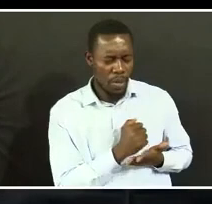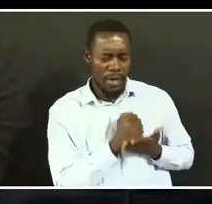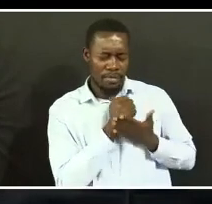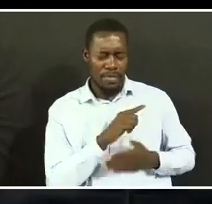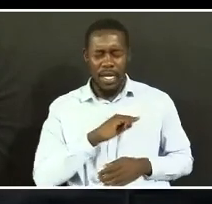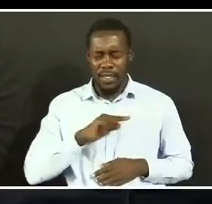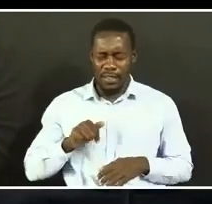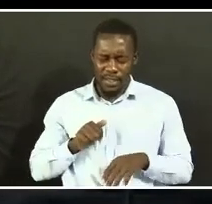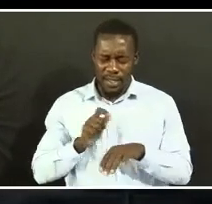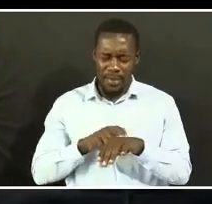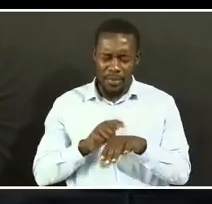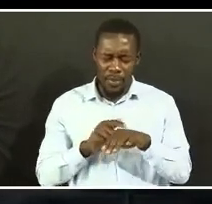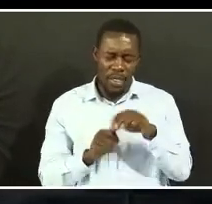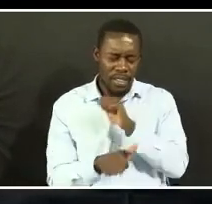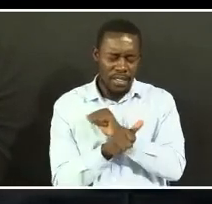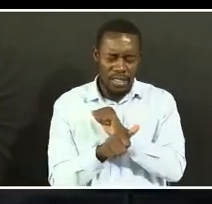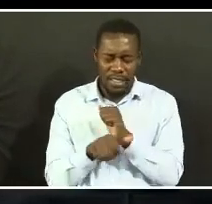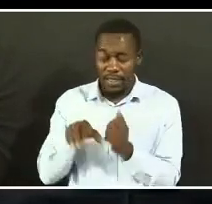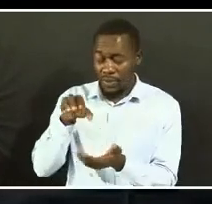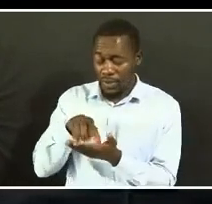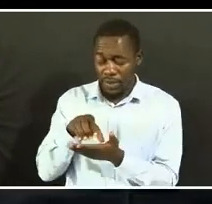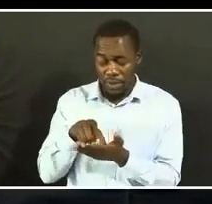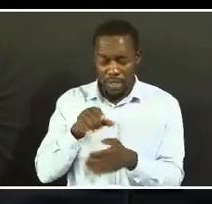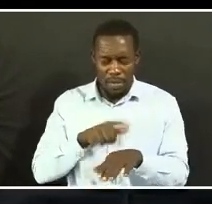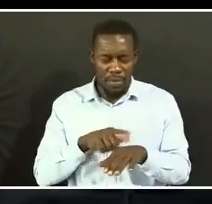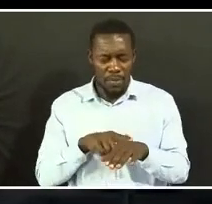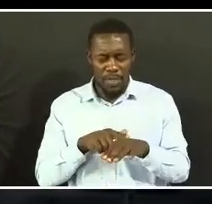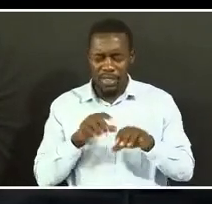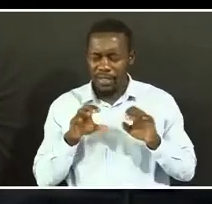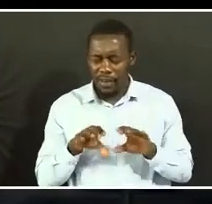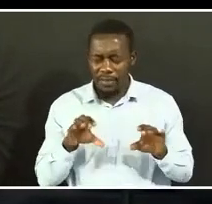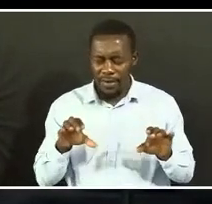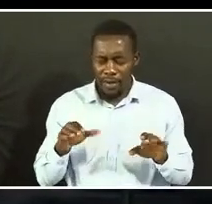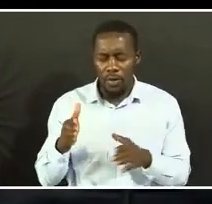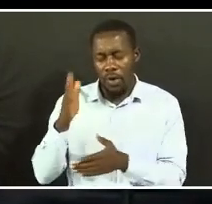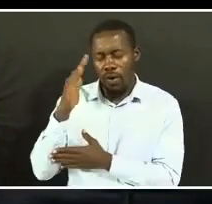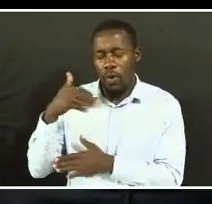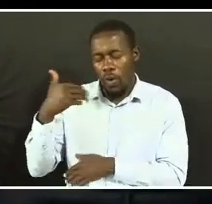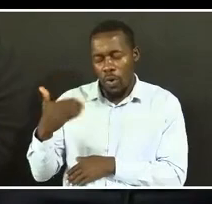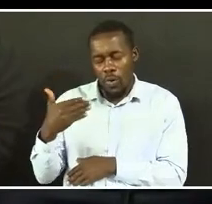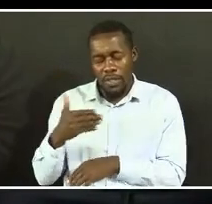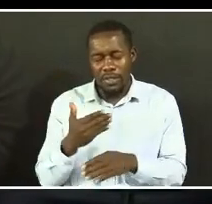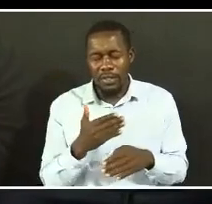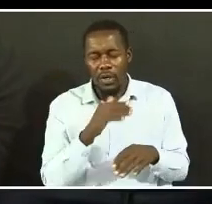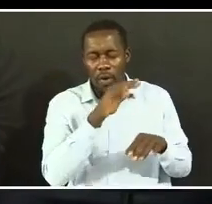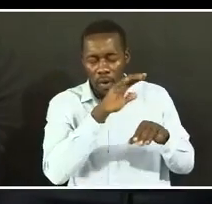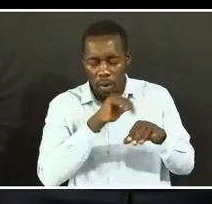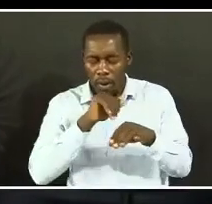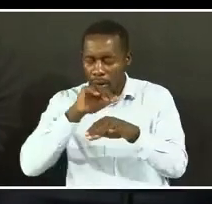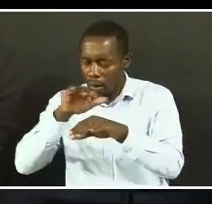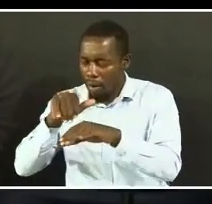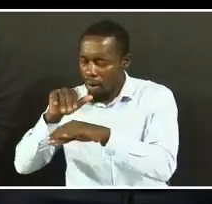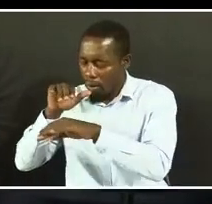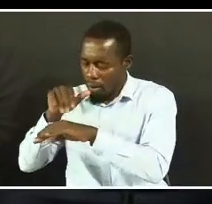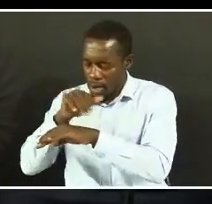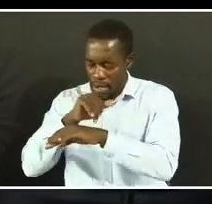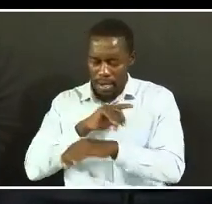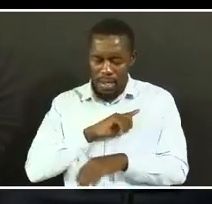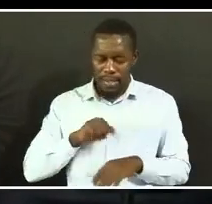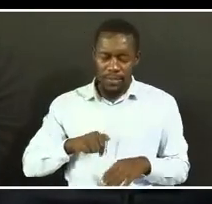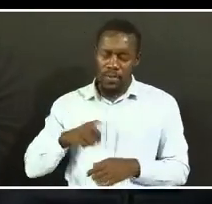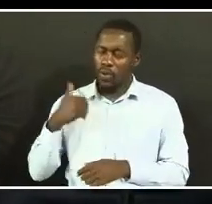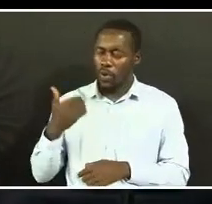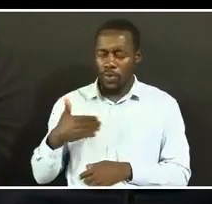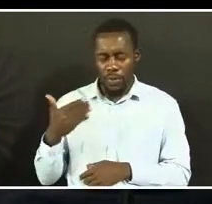condition, dear God, at the point of despair, yet you still call us that, Father, we can press on the homeward way.